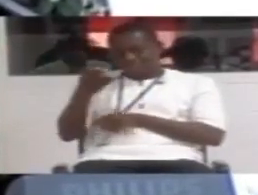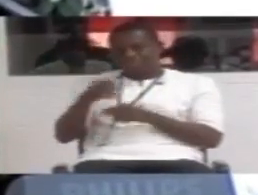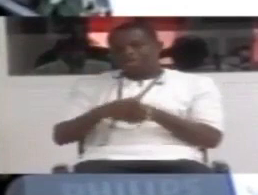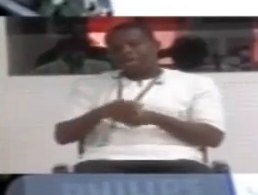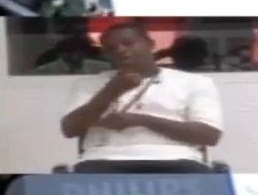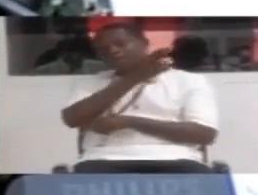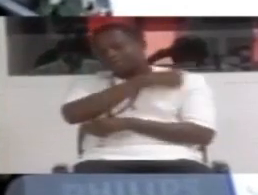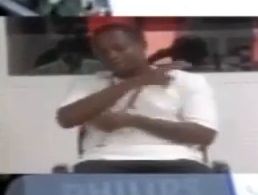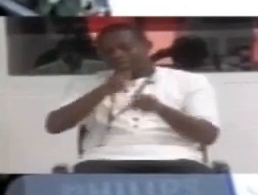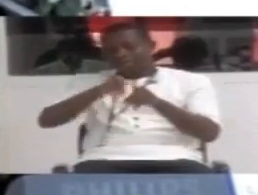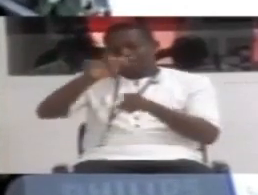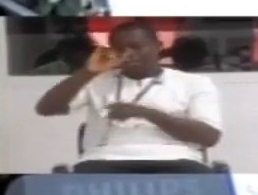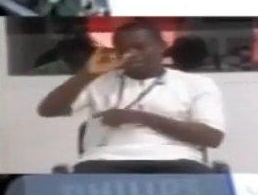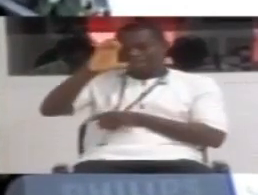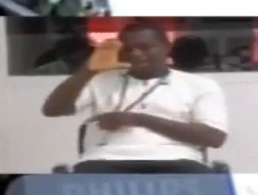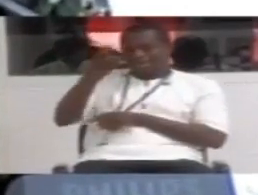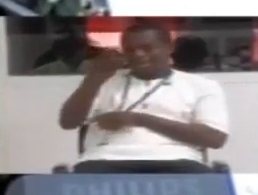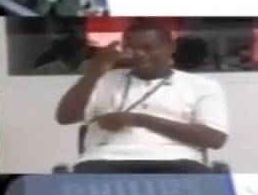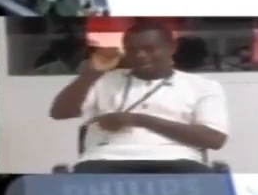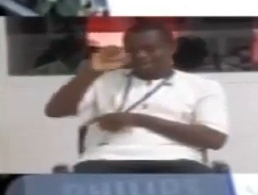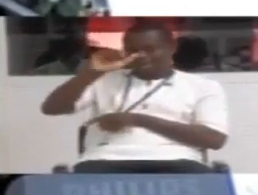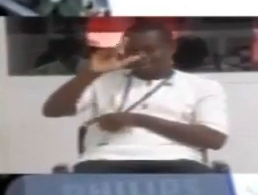Michael Jata. Lieutenant Michael Jata.